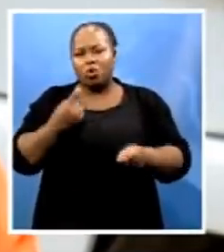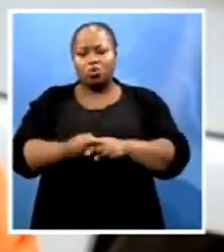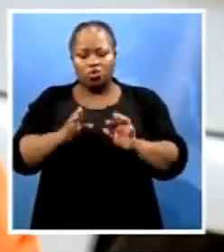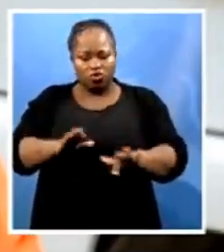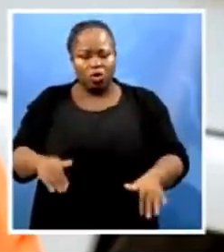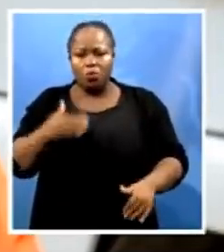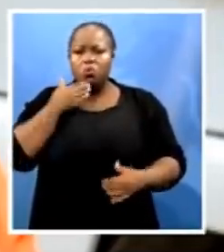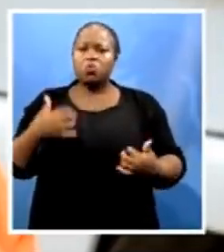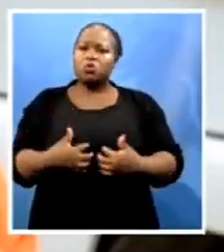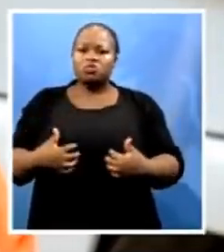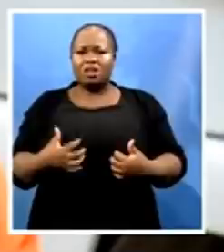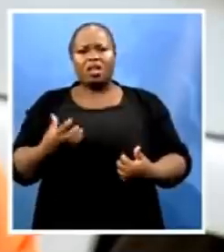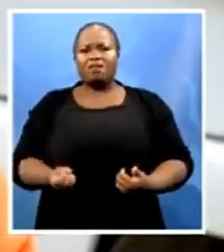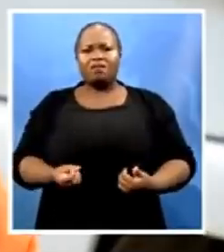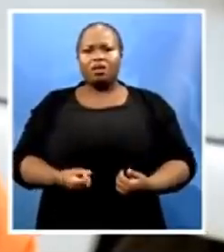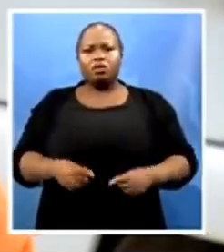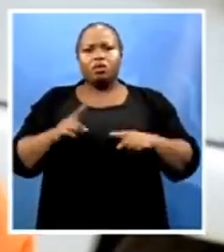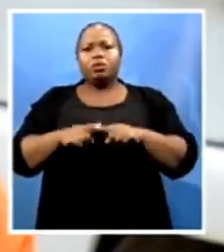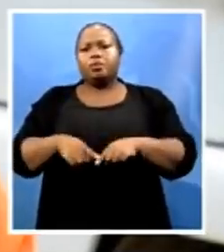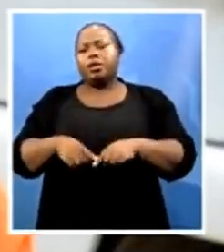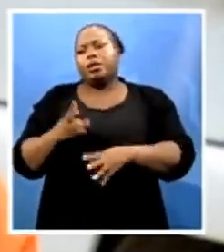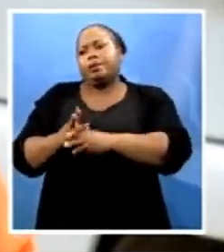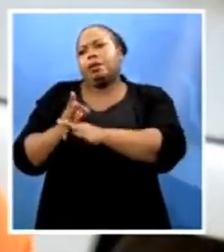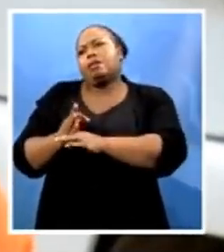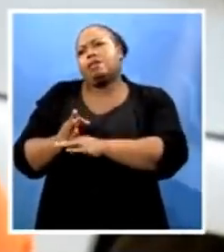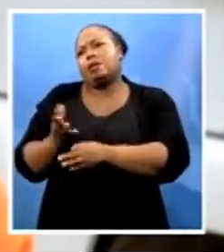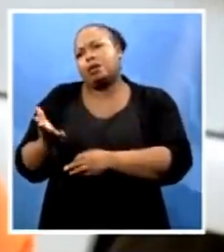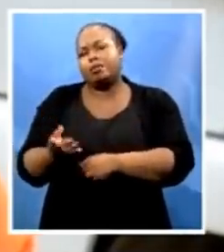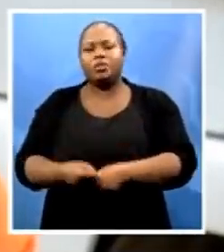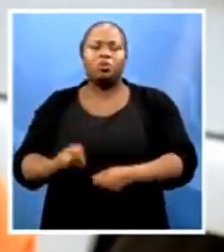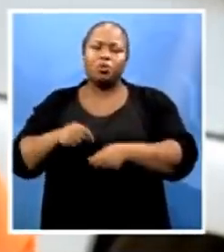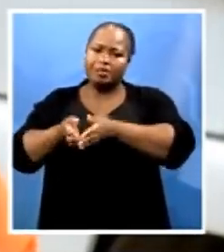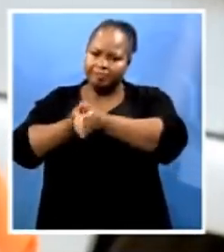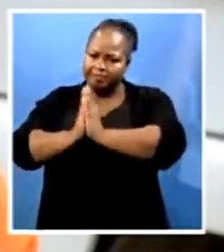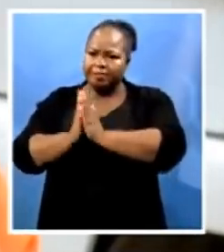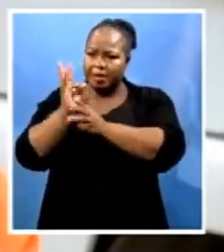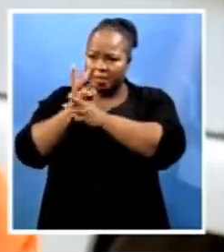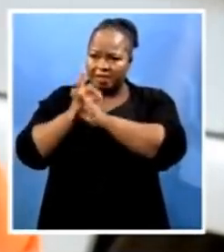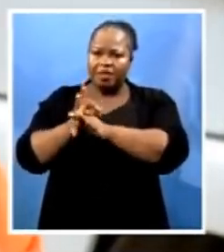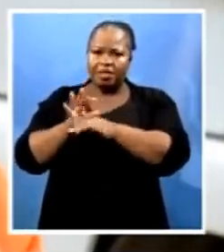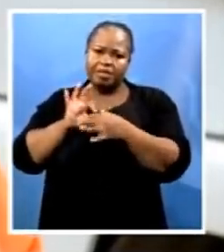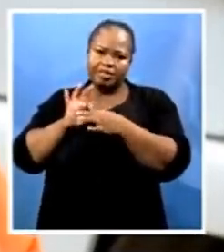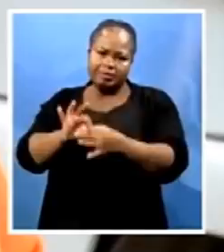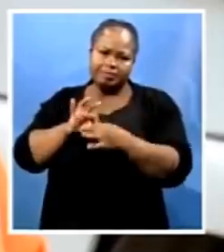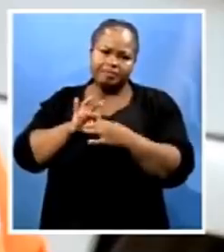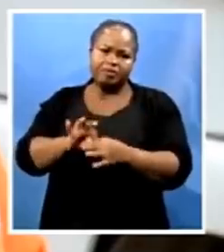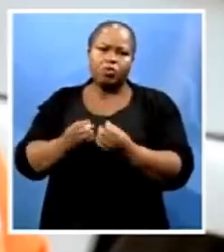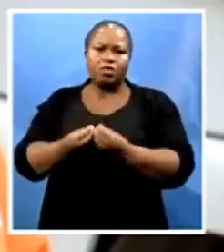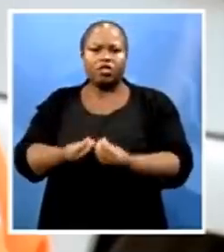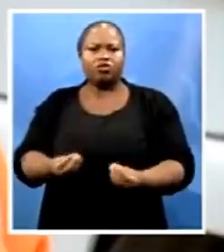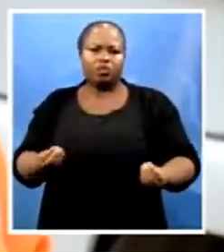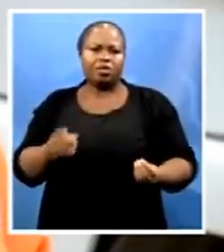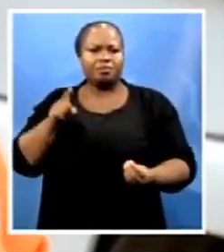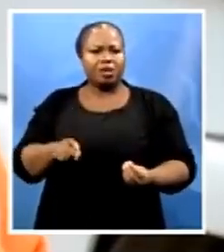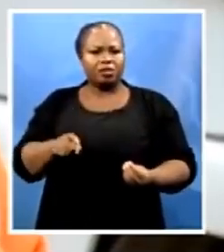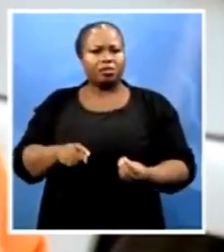rely on their parents. We urge their parents just to come closer to their kids and make friends with their kids.